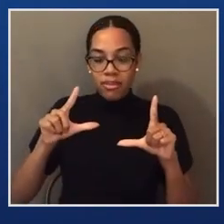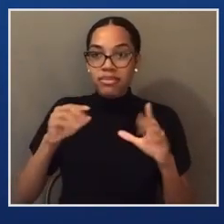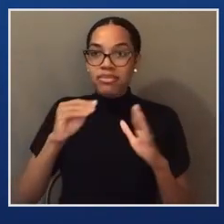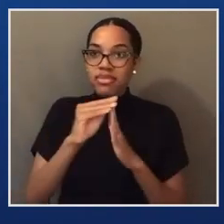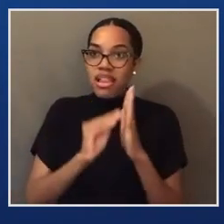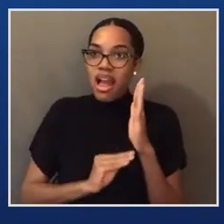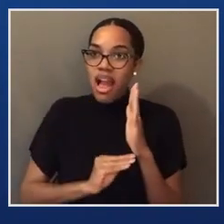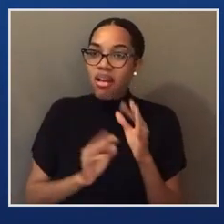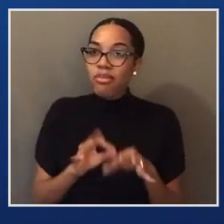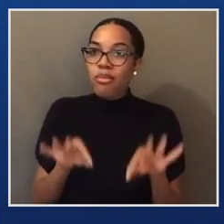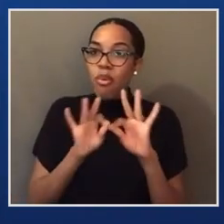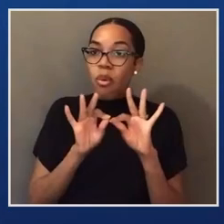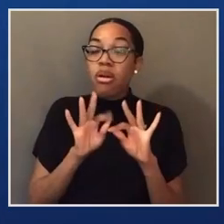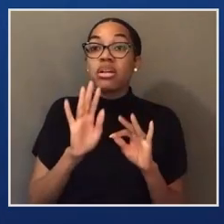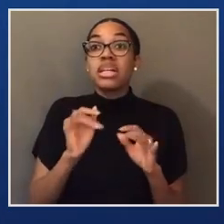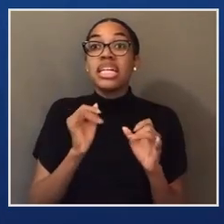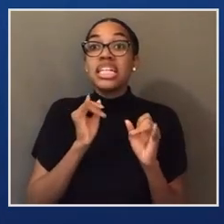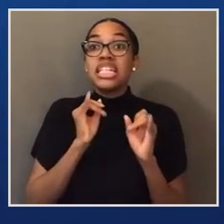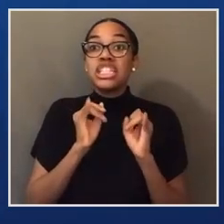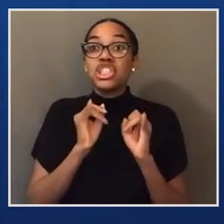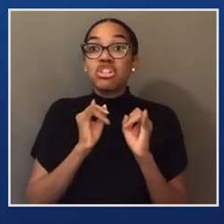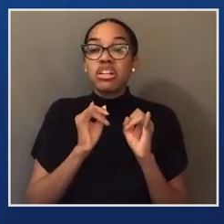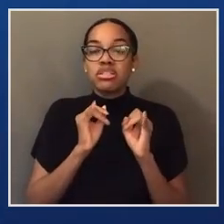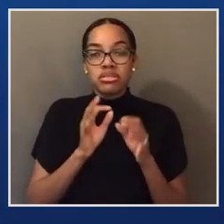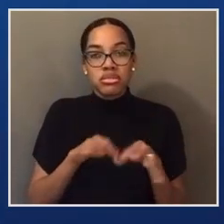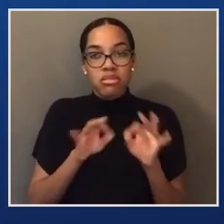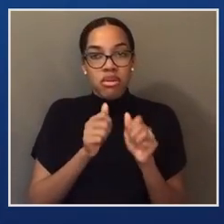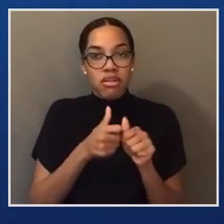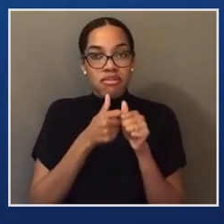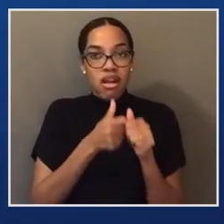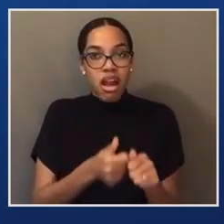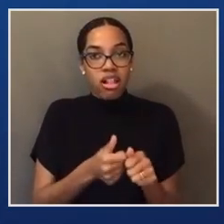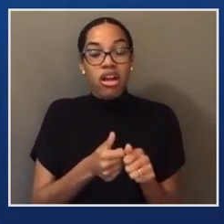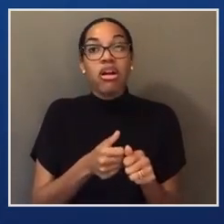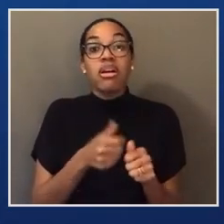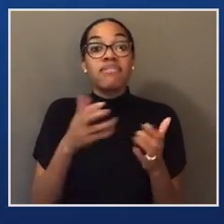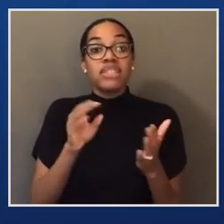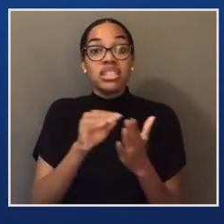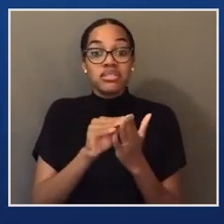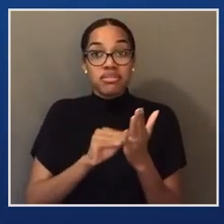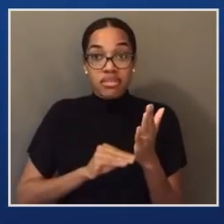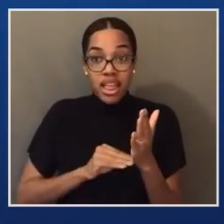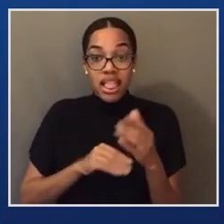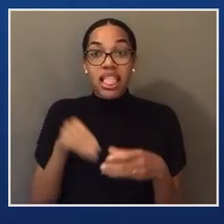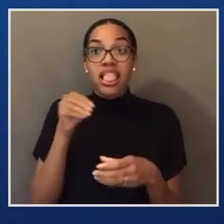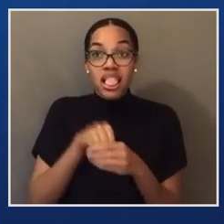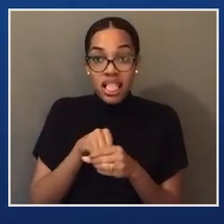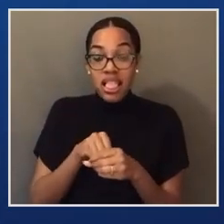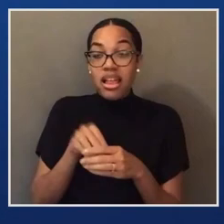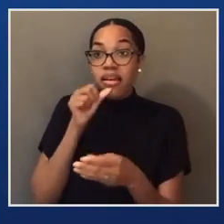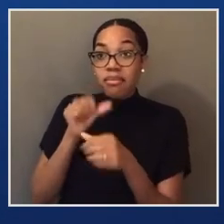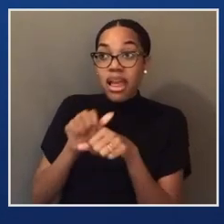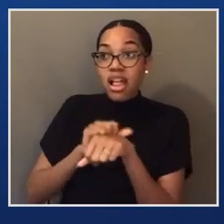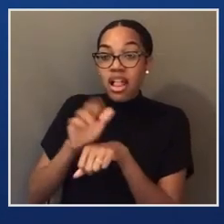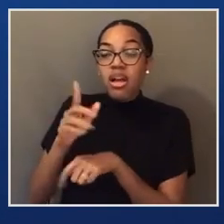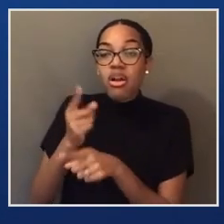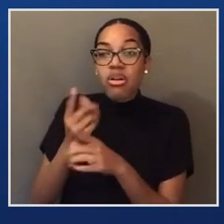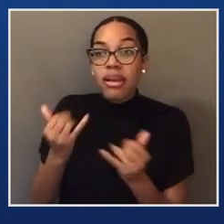and drop that in the mailbox today, right now, like right now. Drop it in the